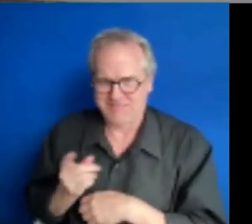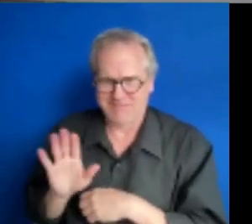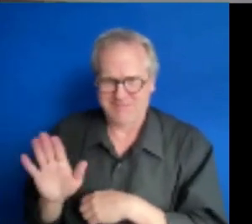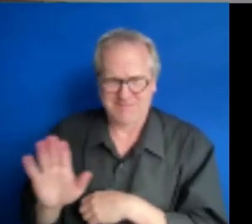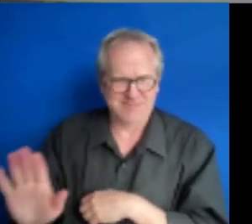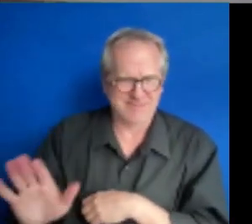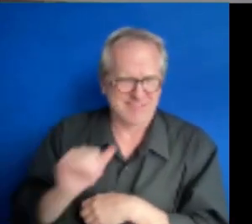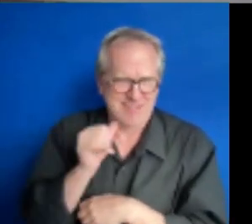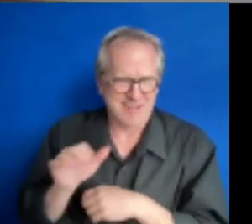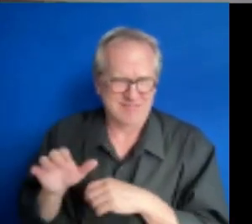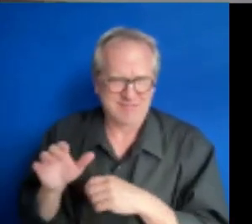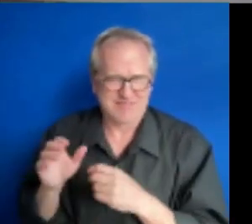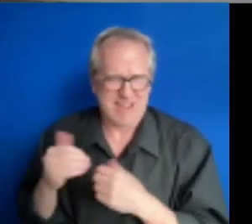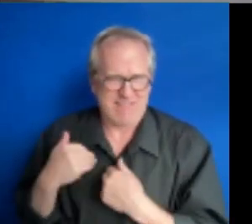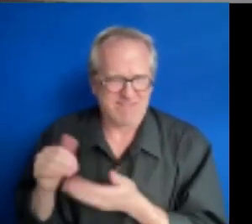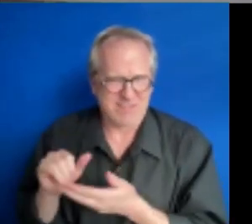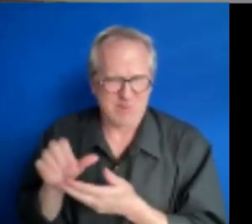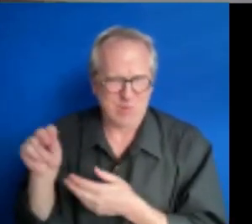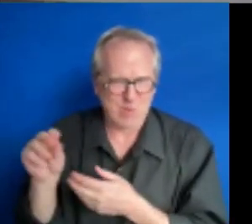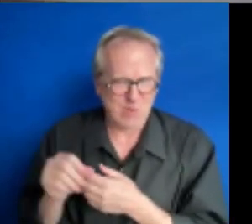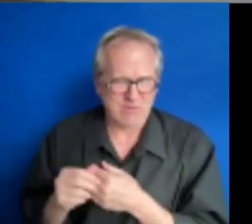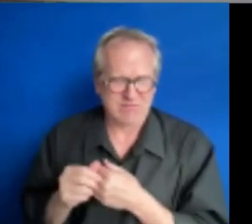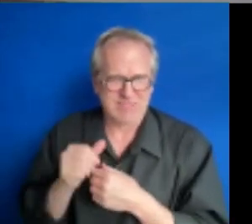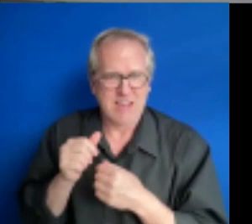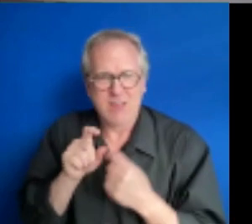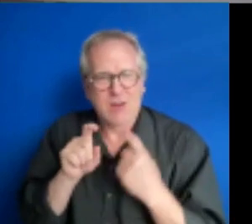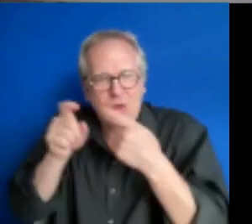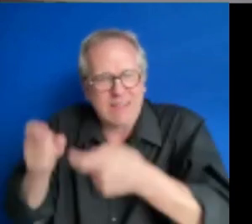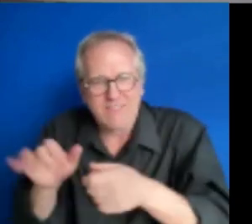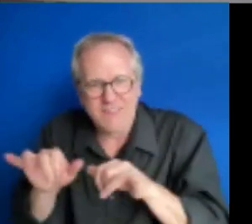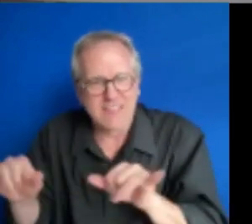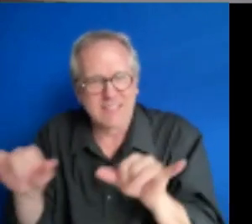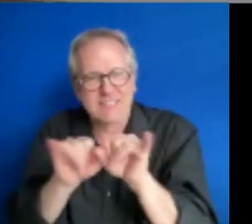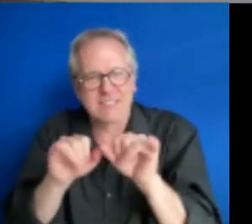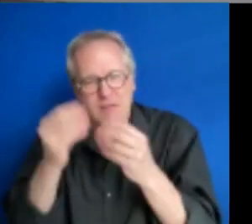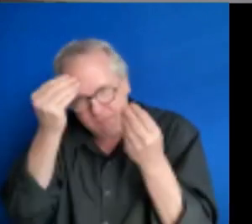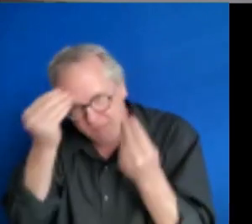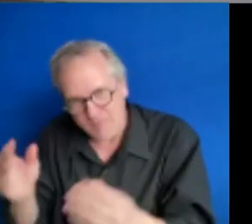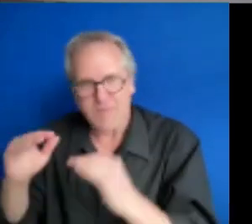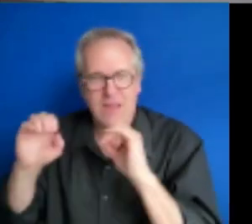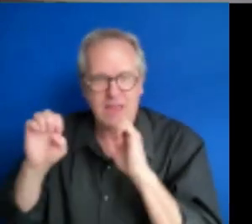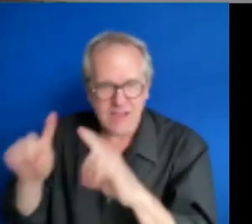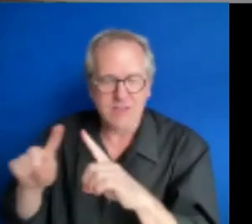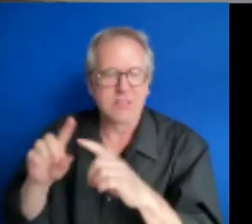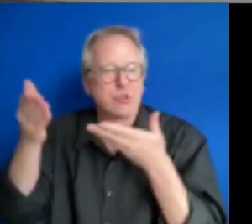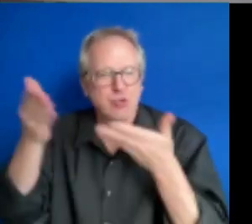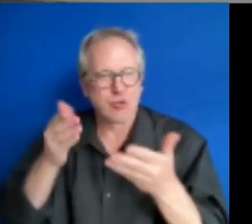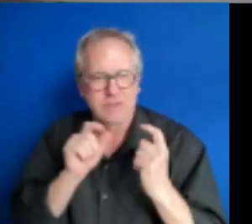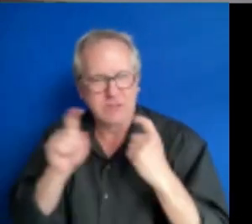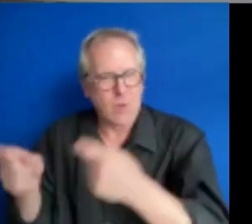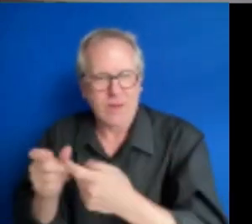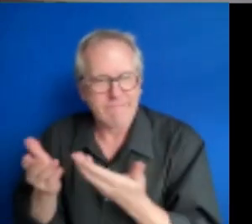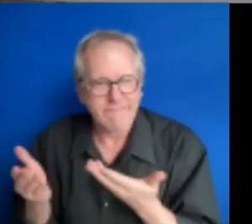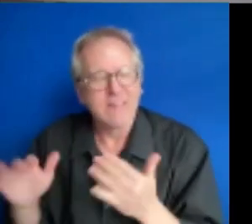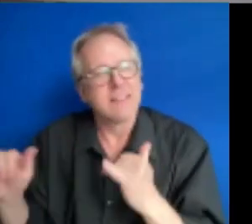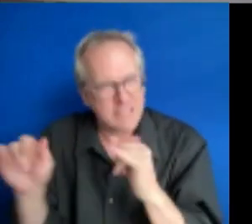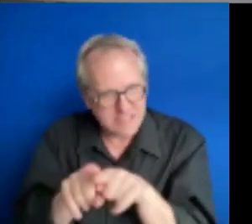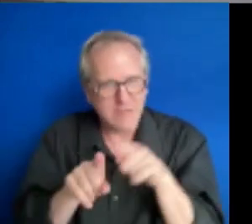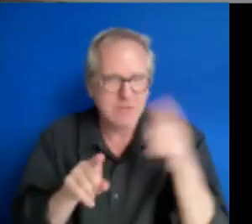so, and they are not often given the same level and quality of services that